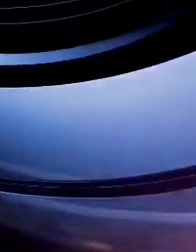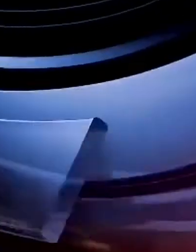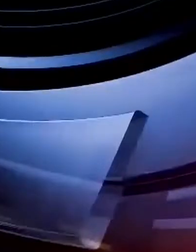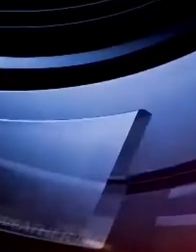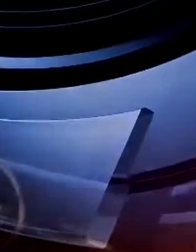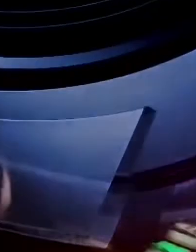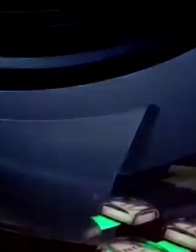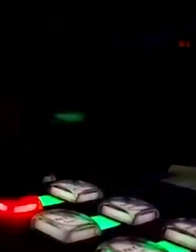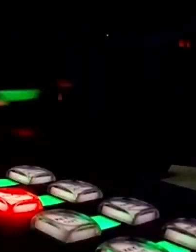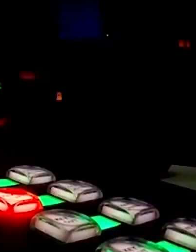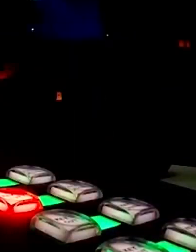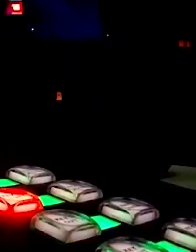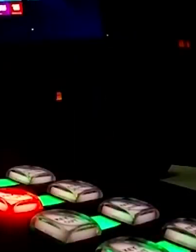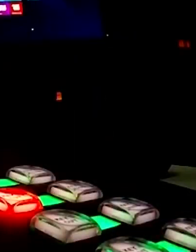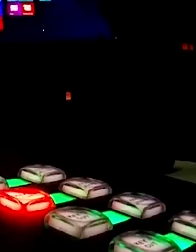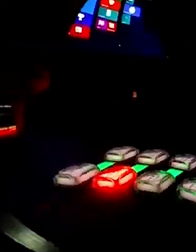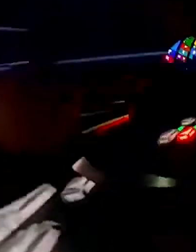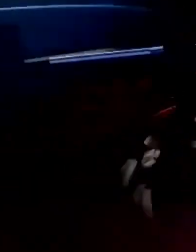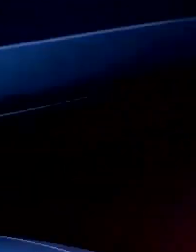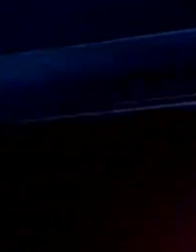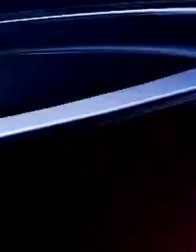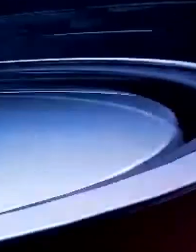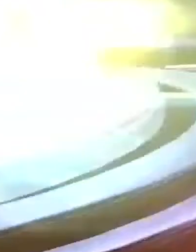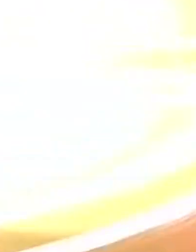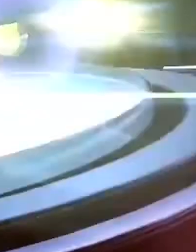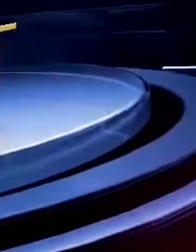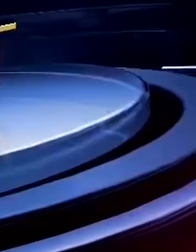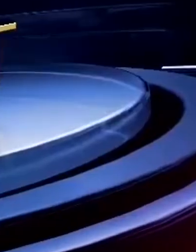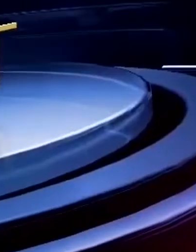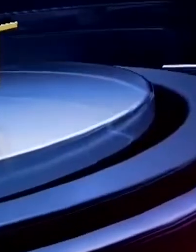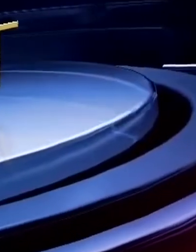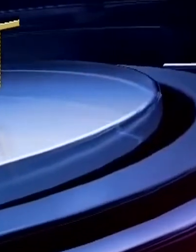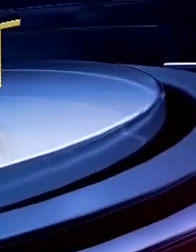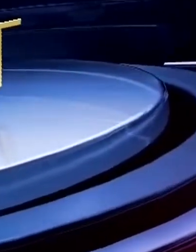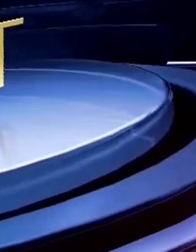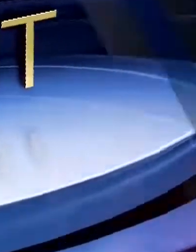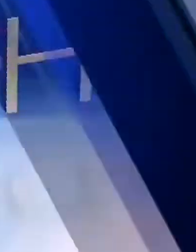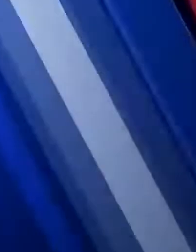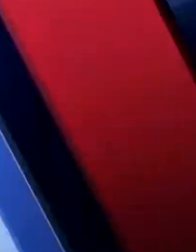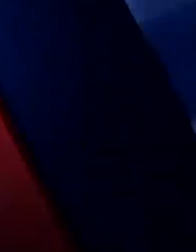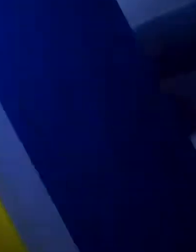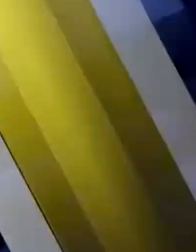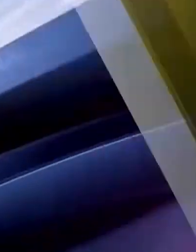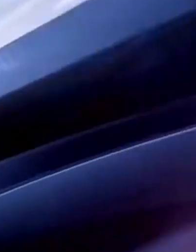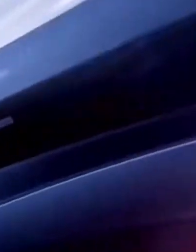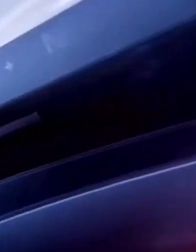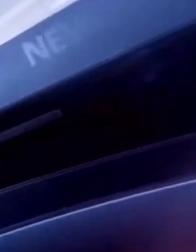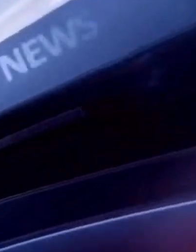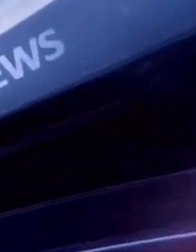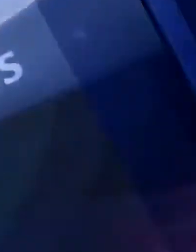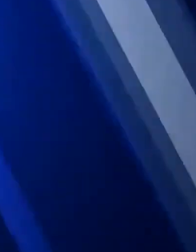Broadcasting from our studios in the Pine St. Michael, this is CBC Newsnight, starting now.